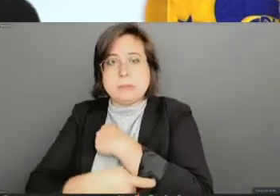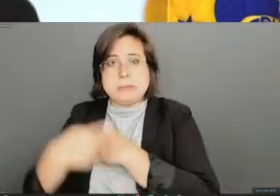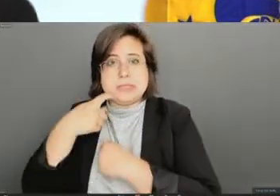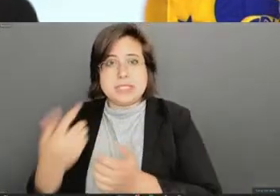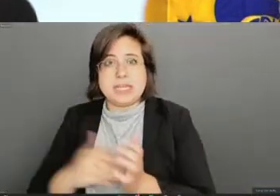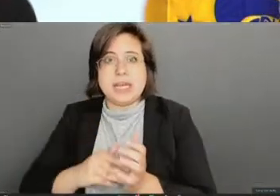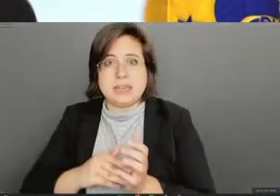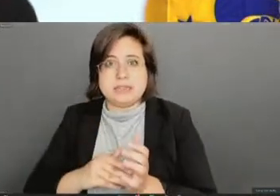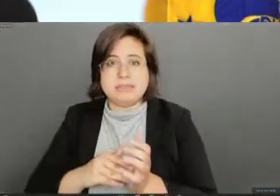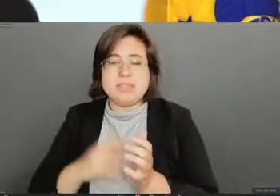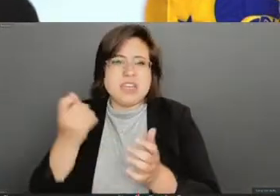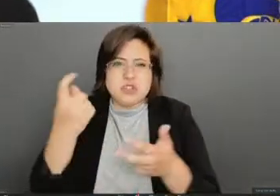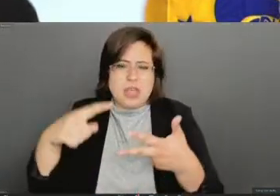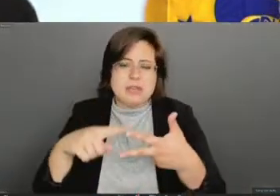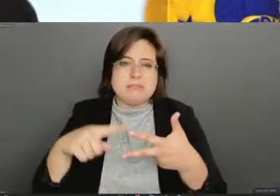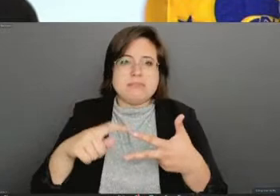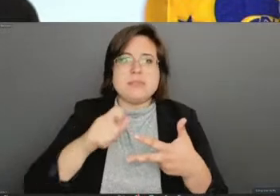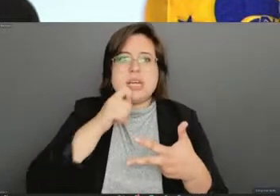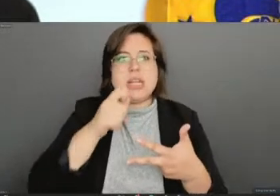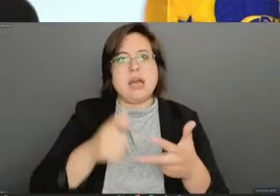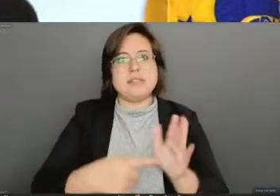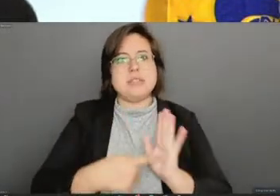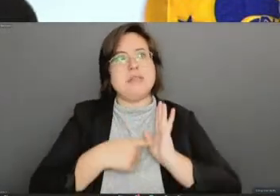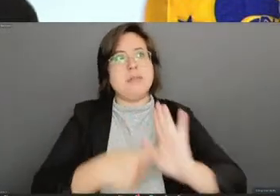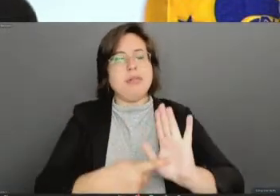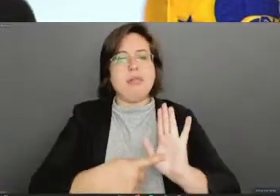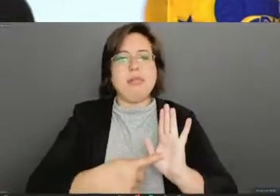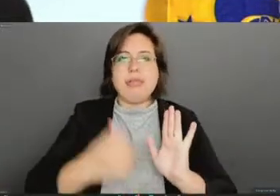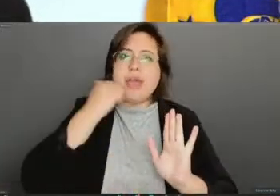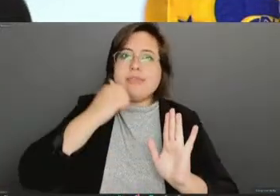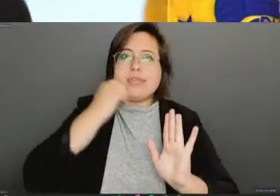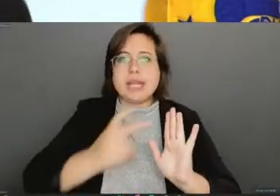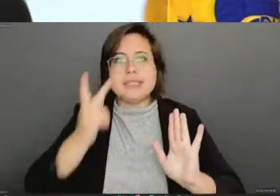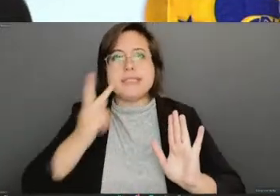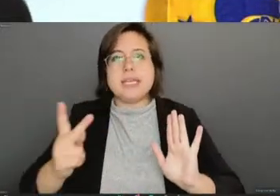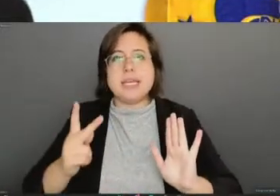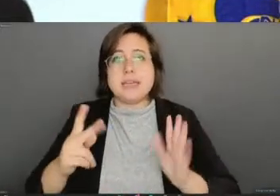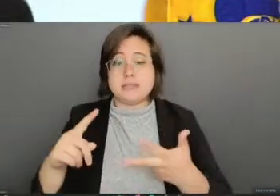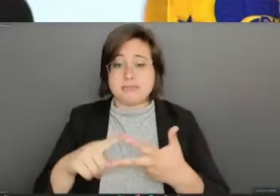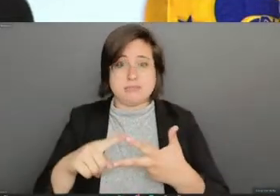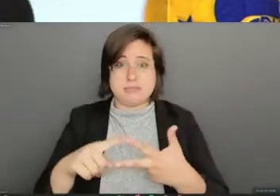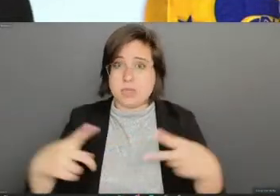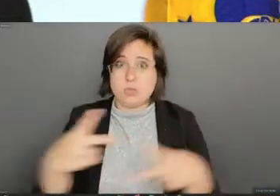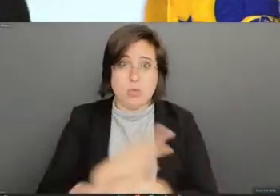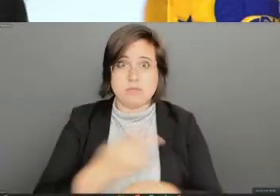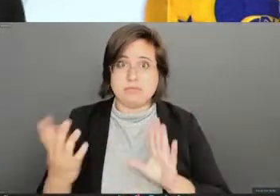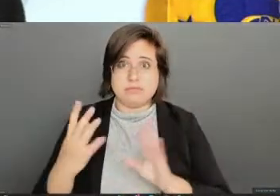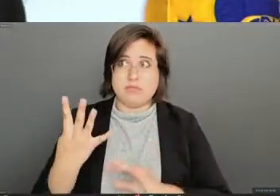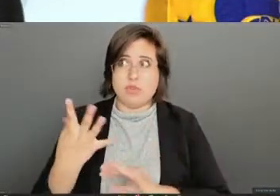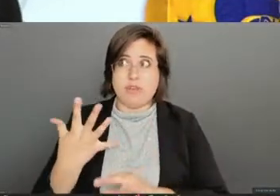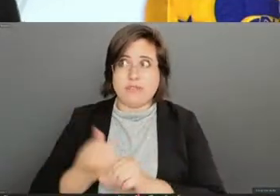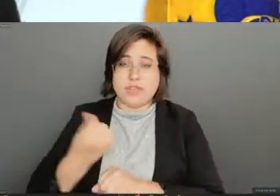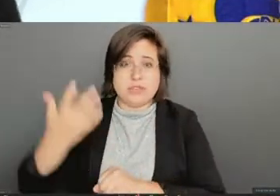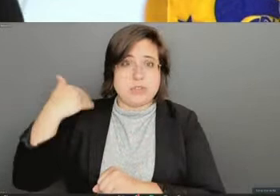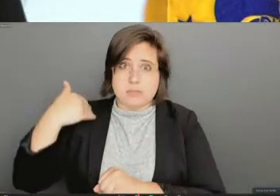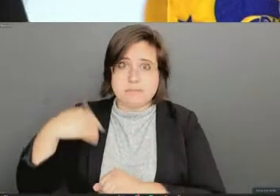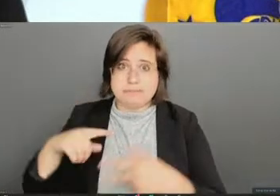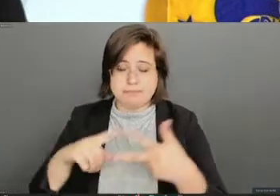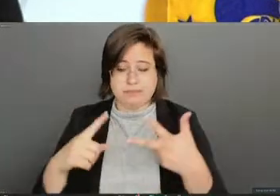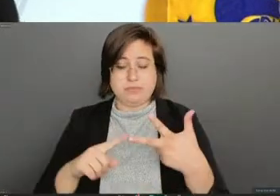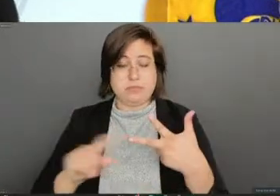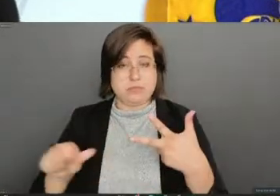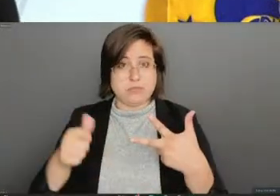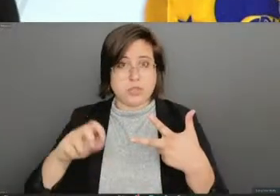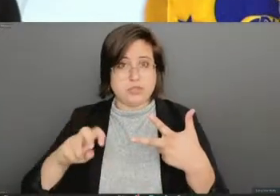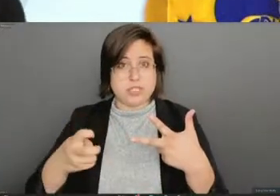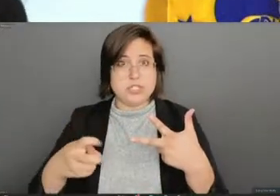day, is an even greater crisis in some ways than it was 4 or 5 years ago. And finally, the third issue